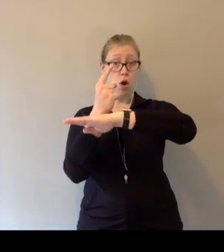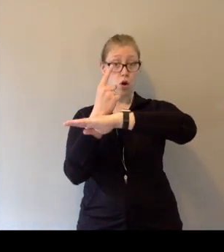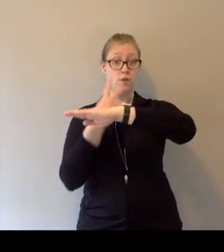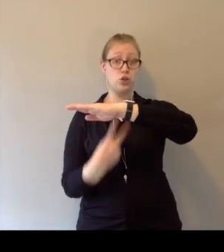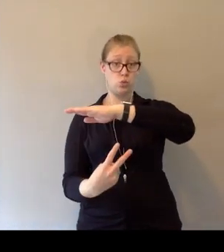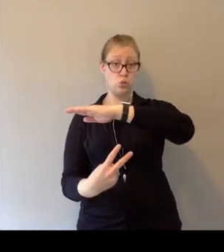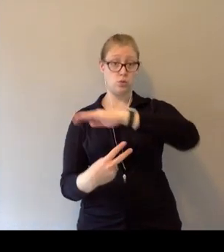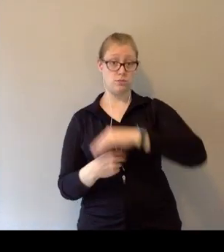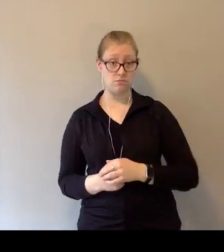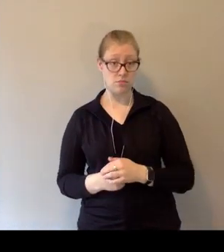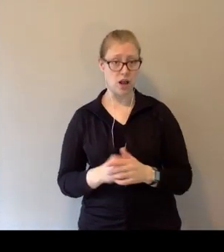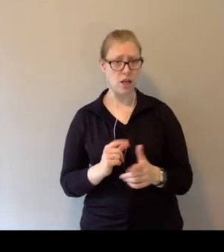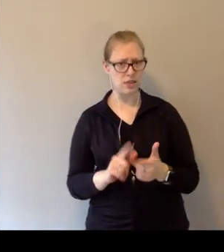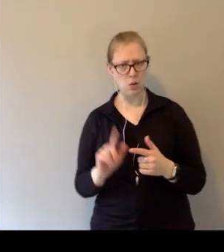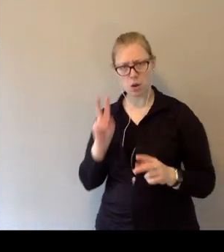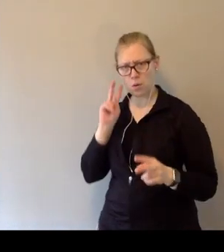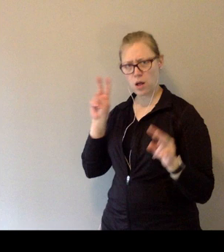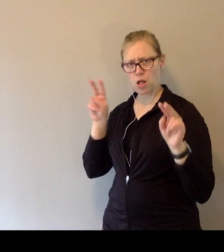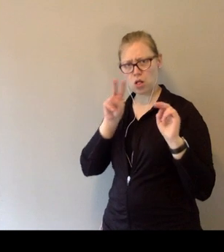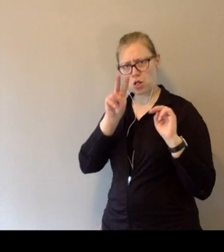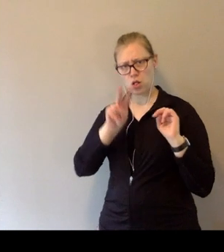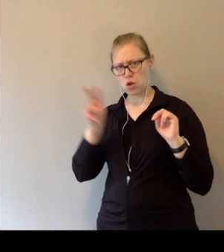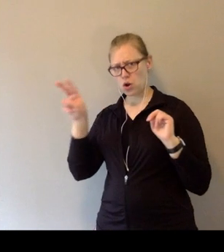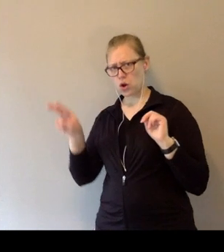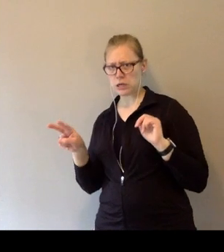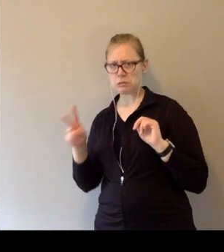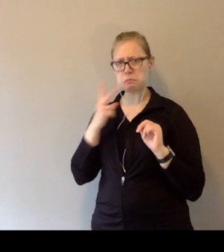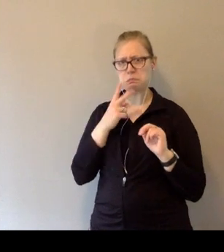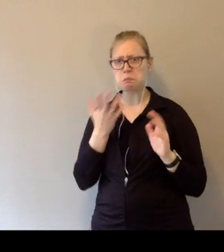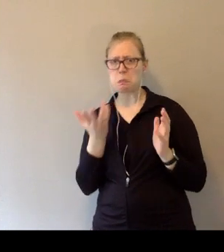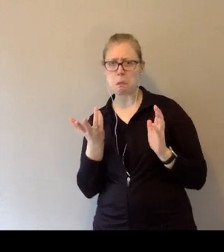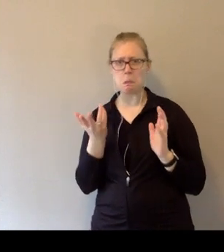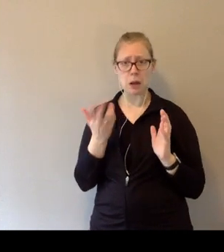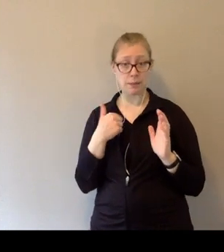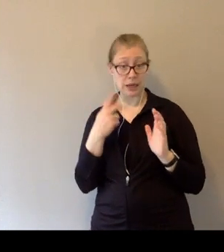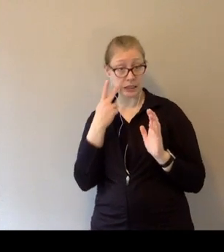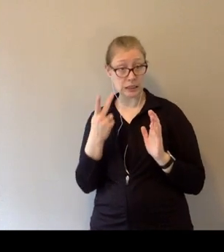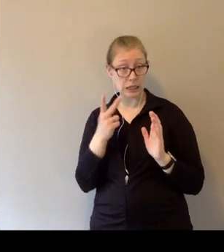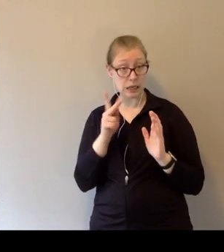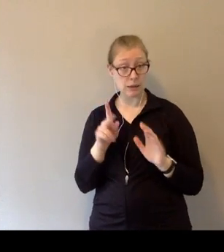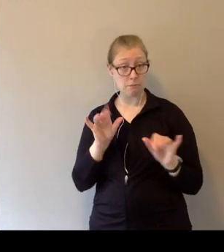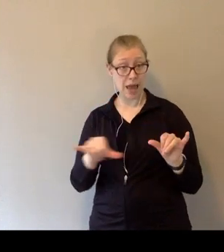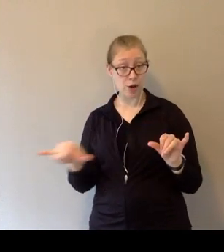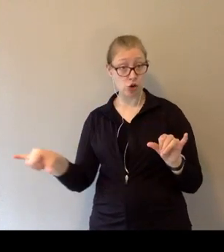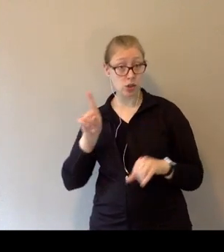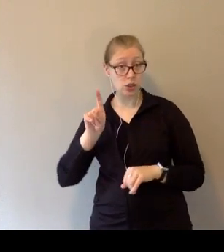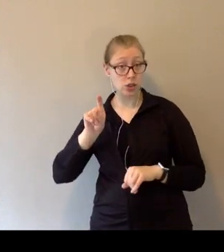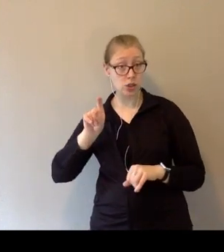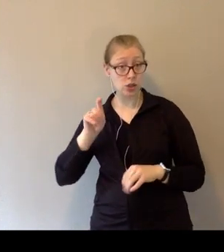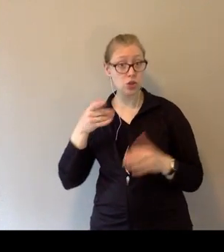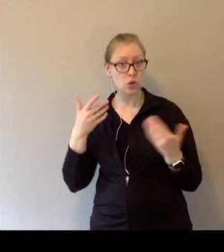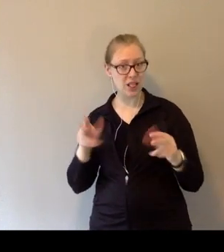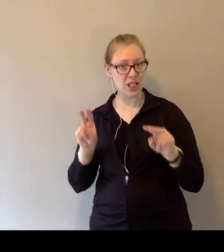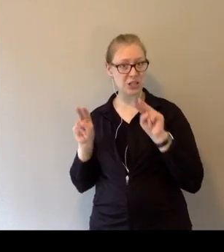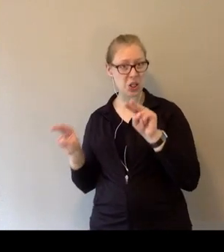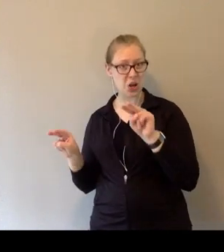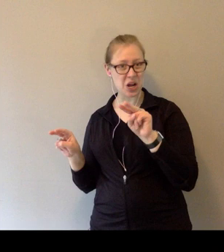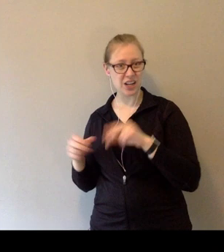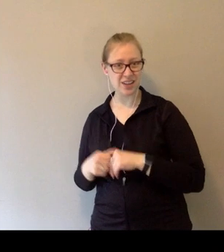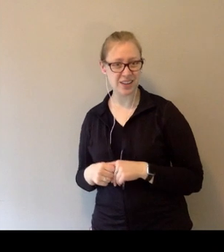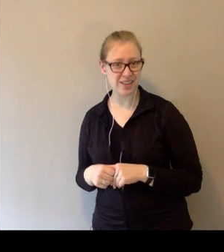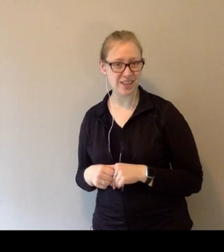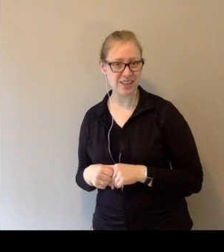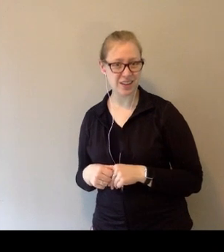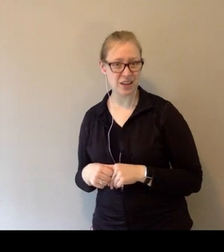2. And then we're going to look at these and we're going to say, oh, do I see any patterns? So let's look at this. And here is